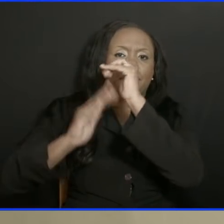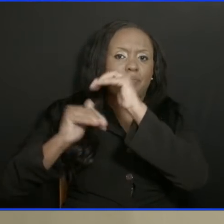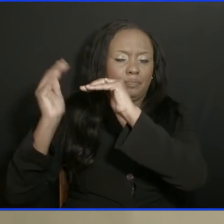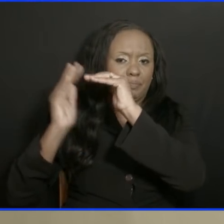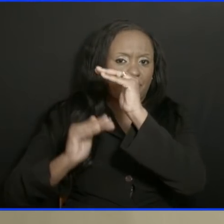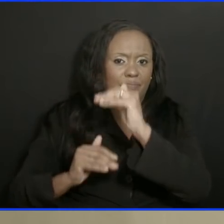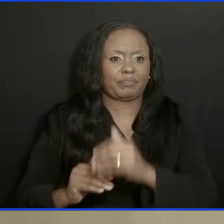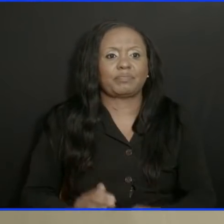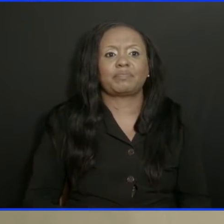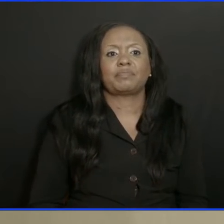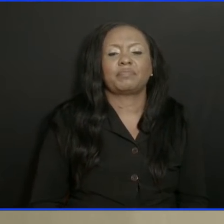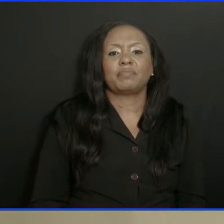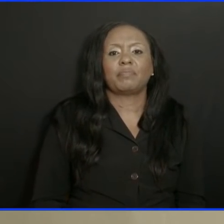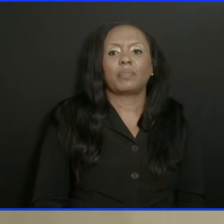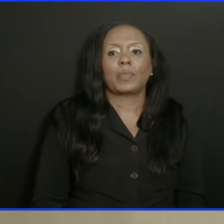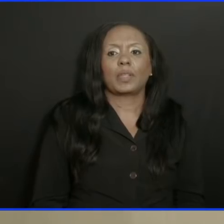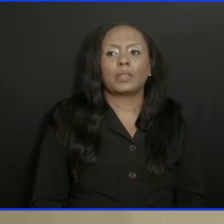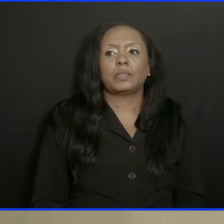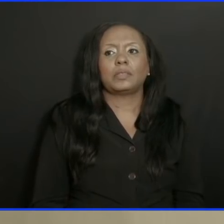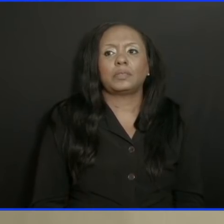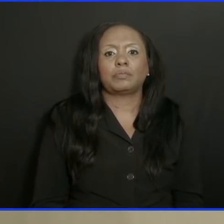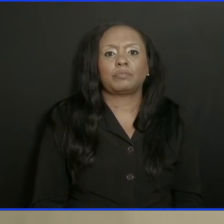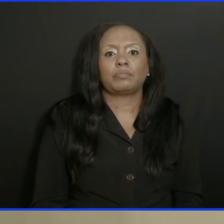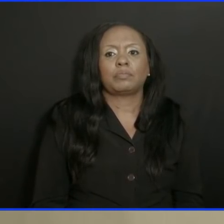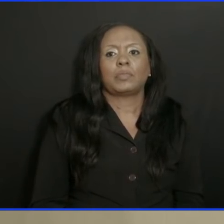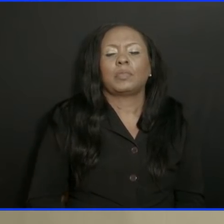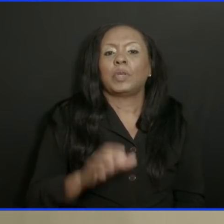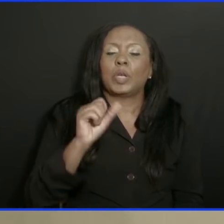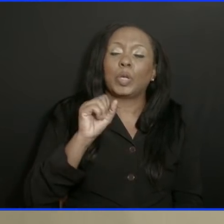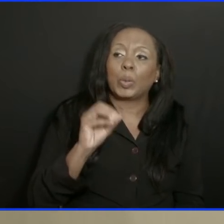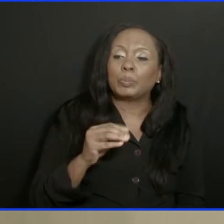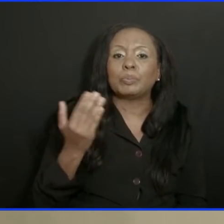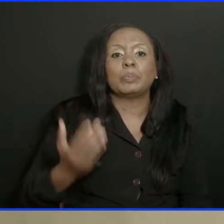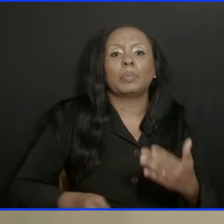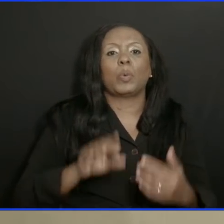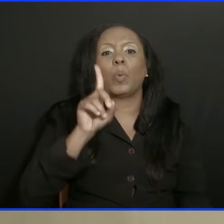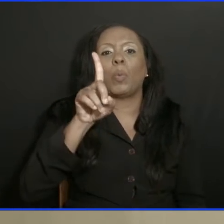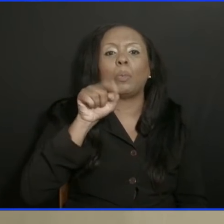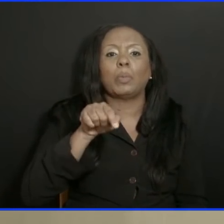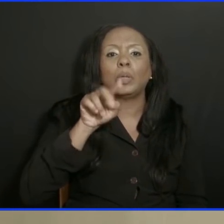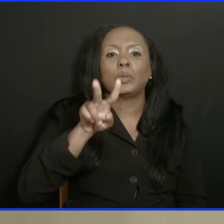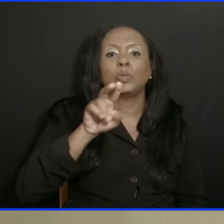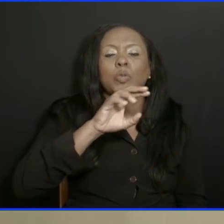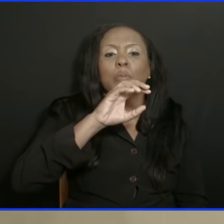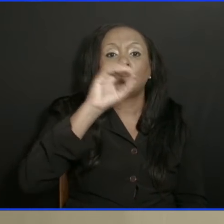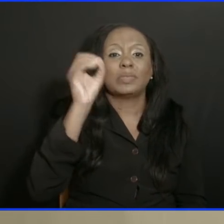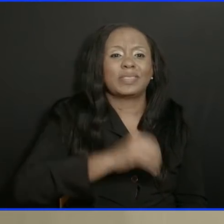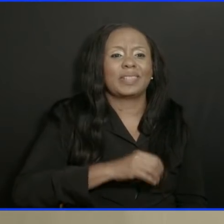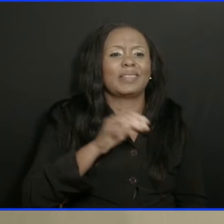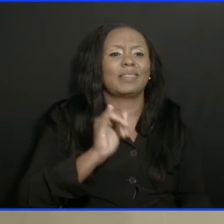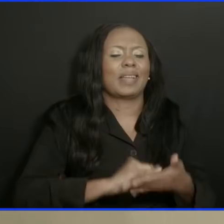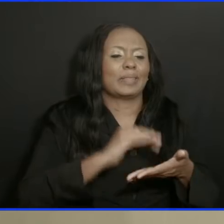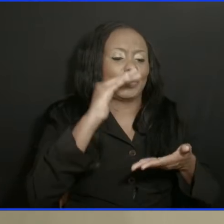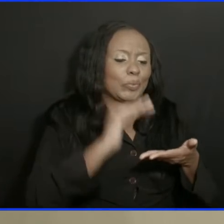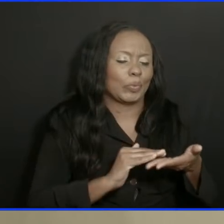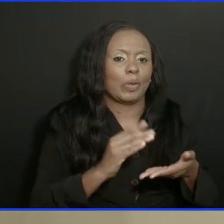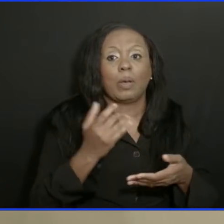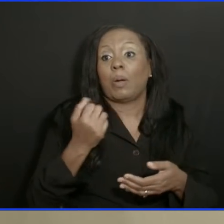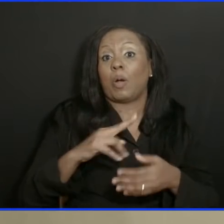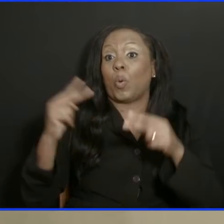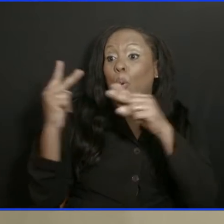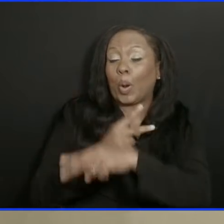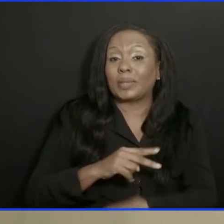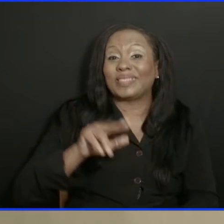1.2% of persons infected with the Omicron variant being hospitalized. And in the worst case scenario, we're looking at